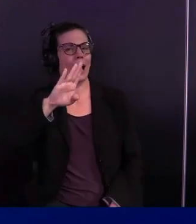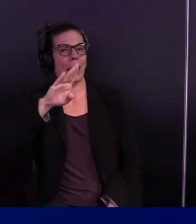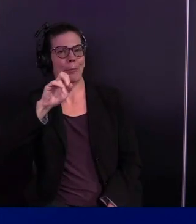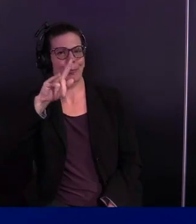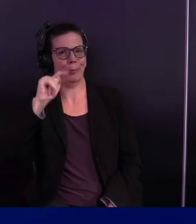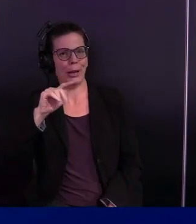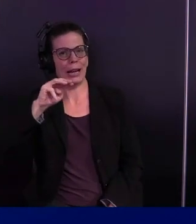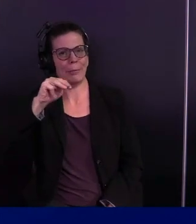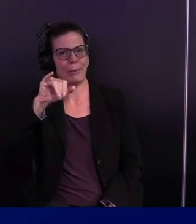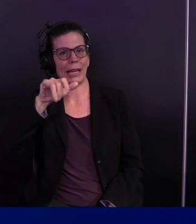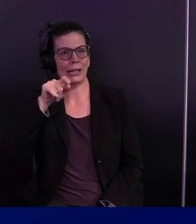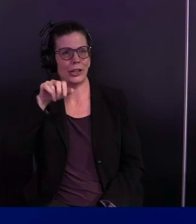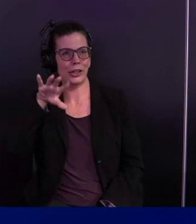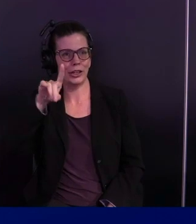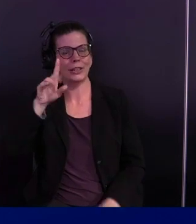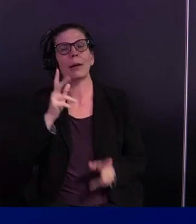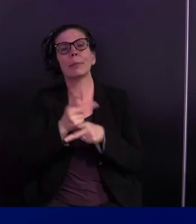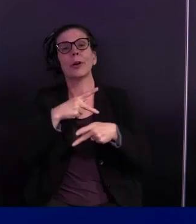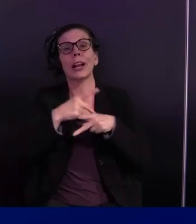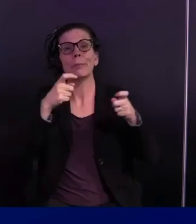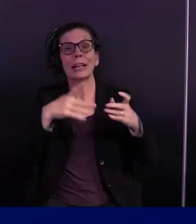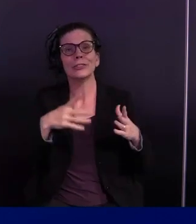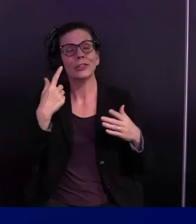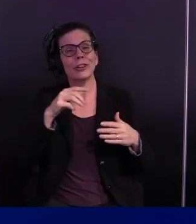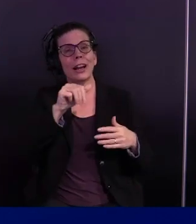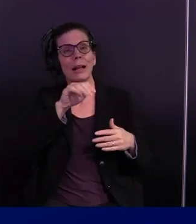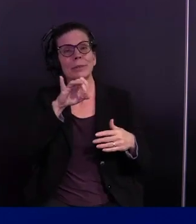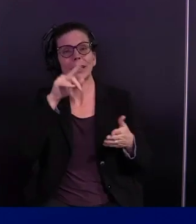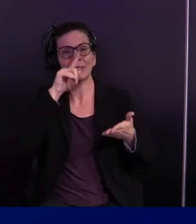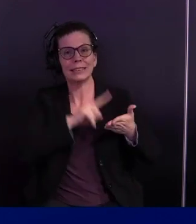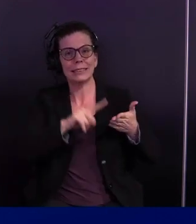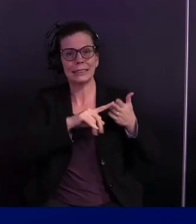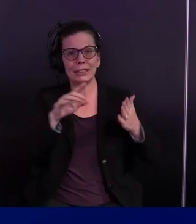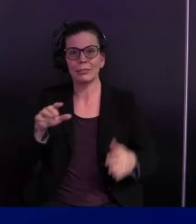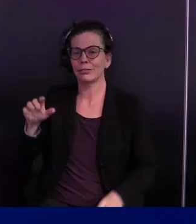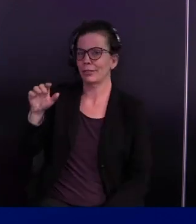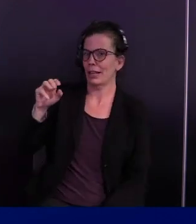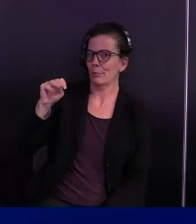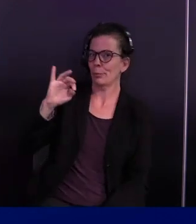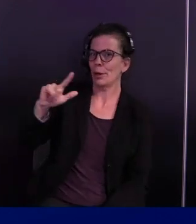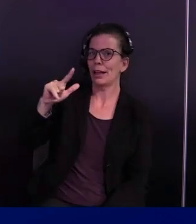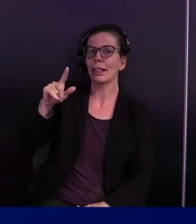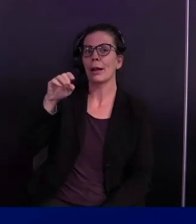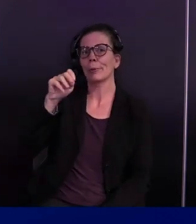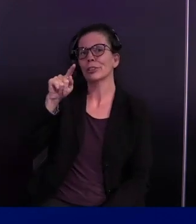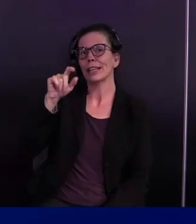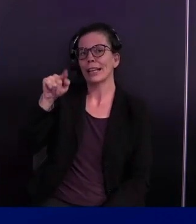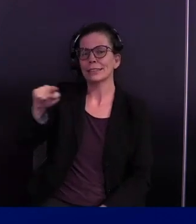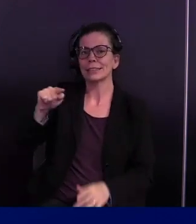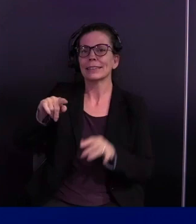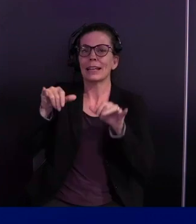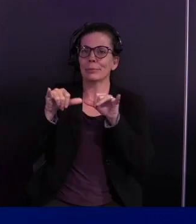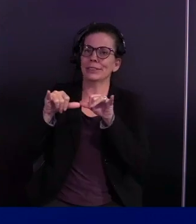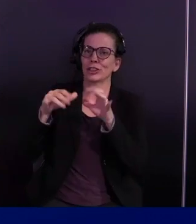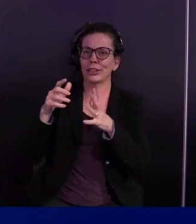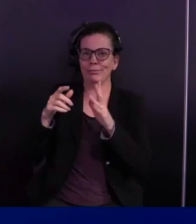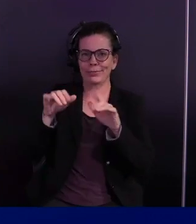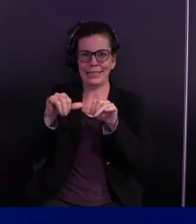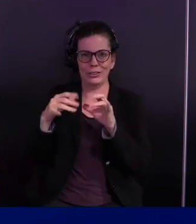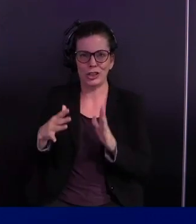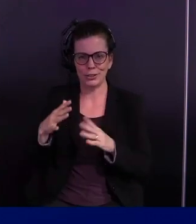I'm a product manager for Amazon Detective. And I'm Manuel Martinez. I'm a security engineer at Amazon Detective. Great. All right,